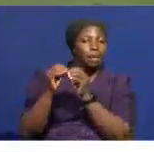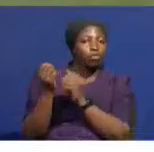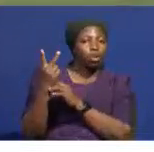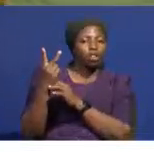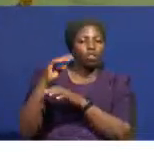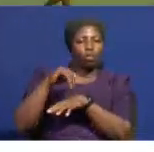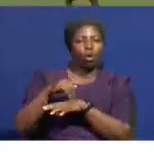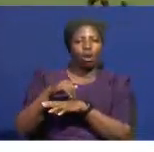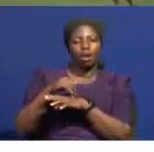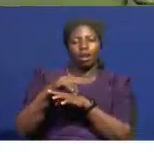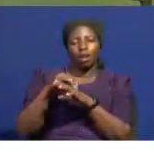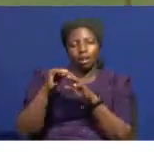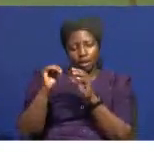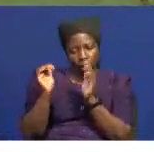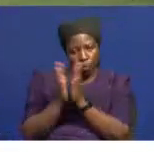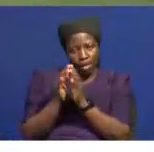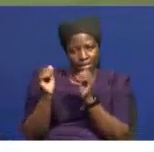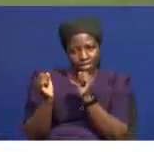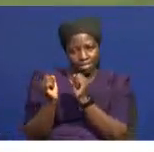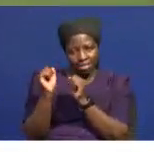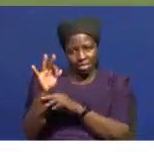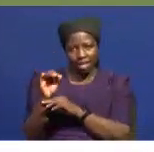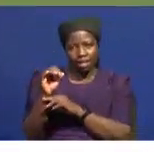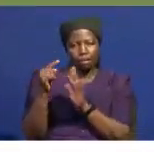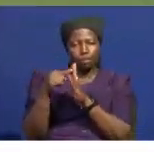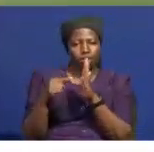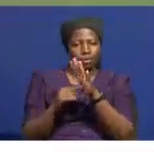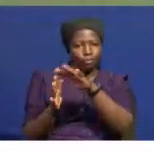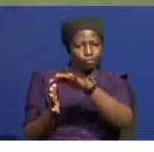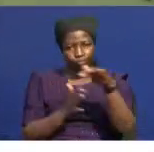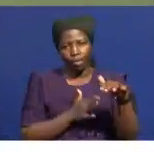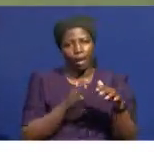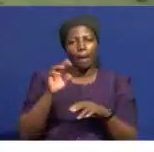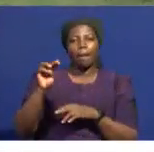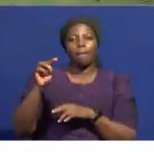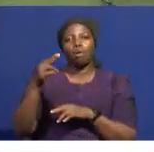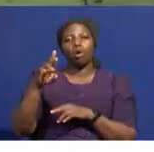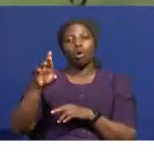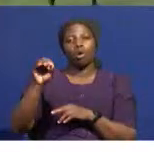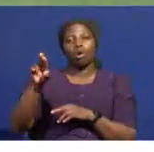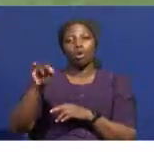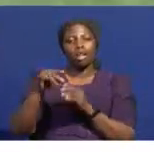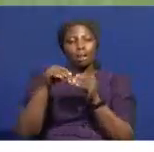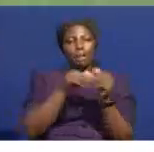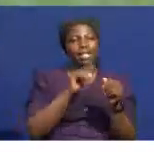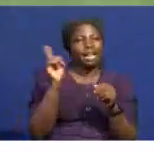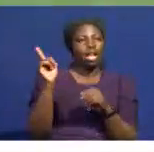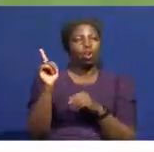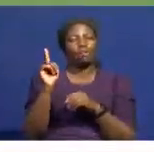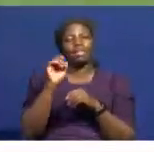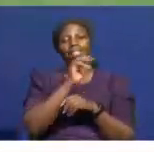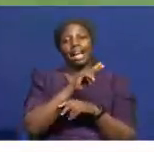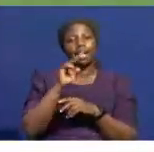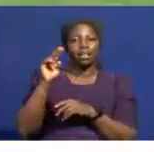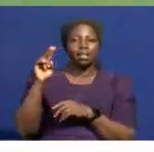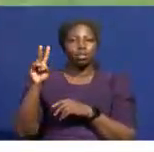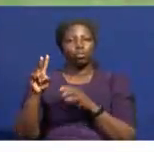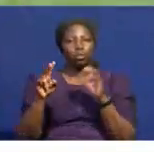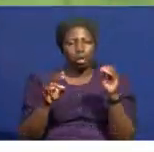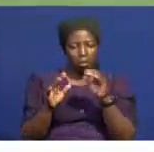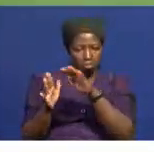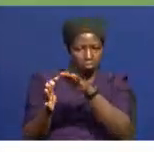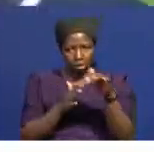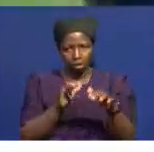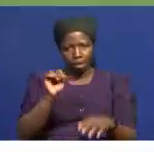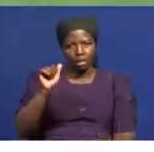In other matches, Muhoroni Youth beat Nairobi City Stars 2-0. Shabana registered a 3-0 win over Postal